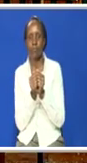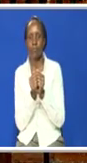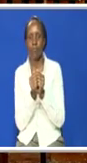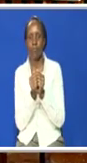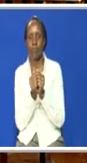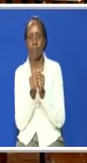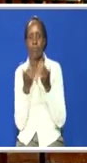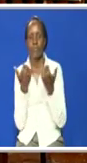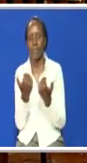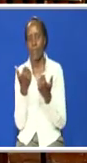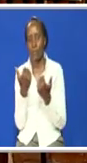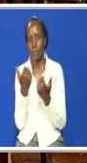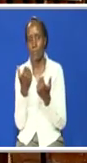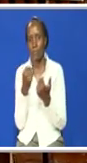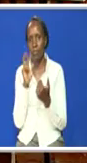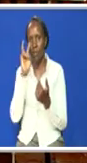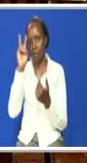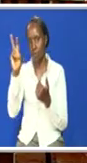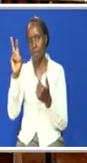Look at my chart here.